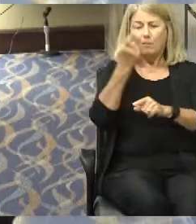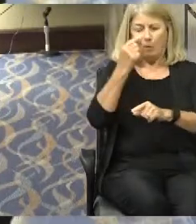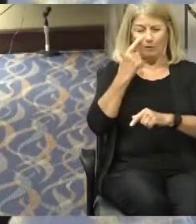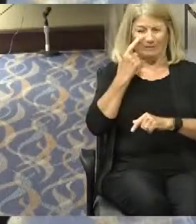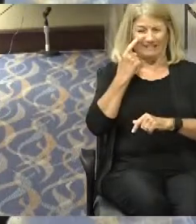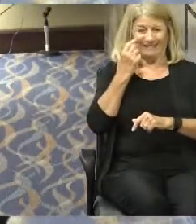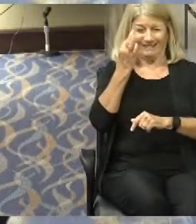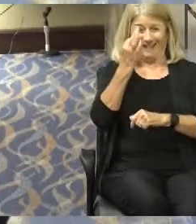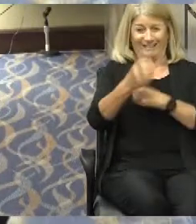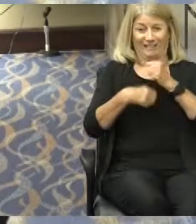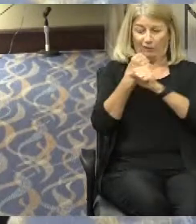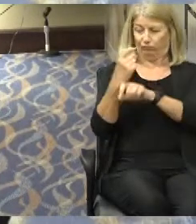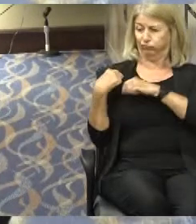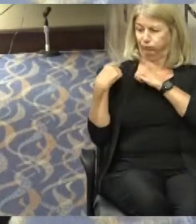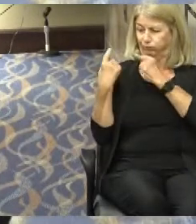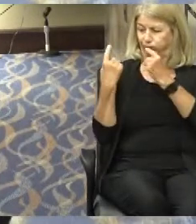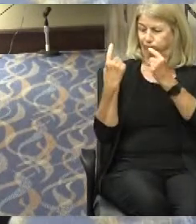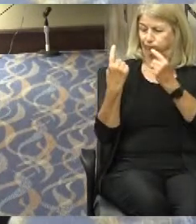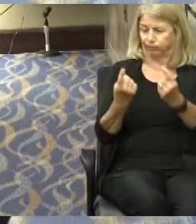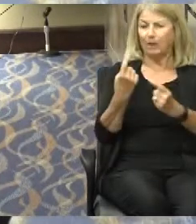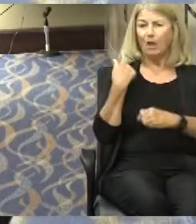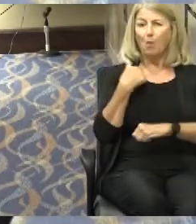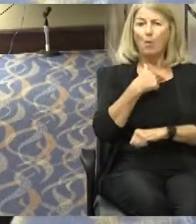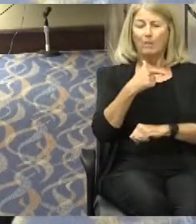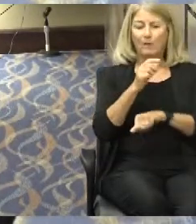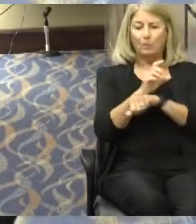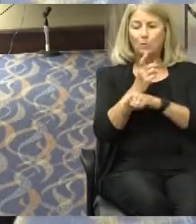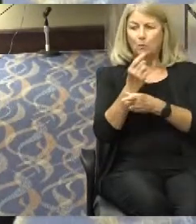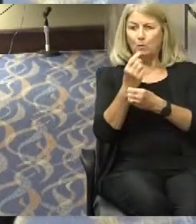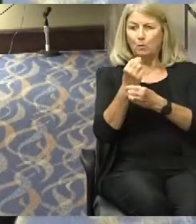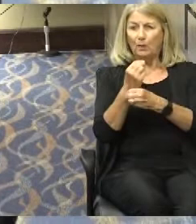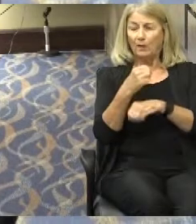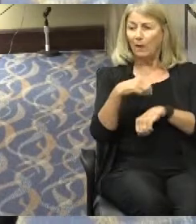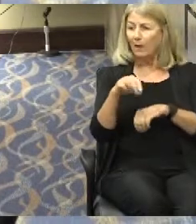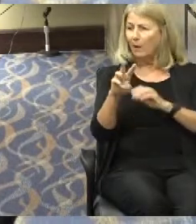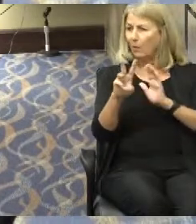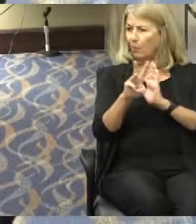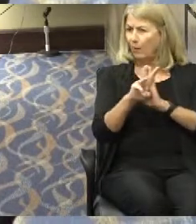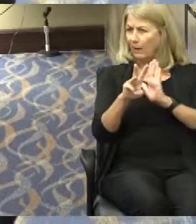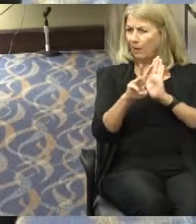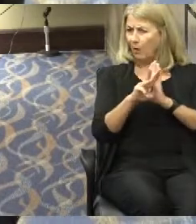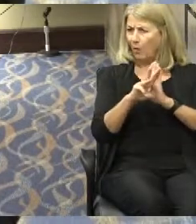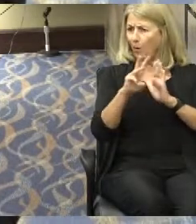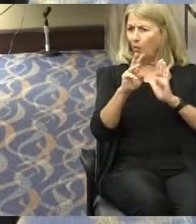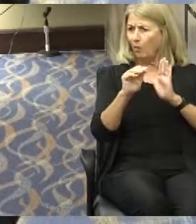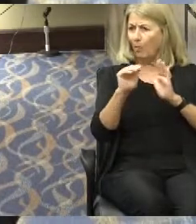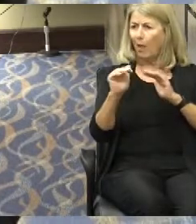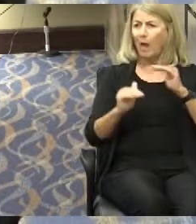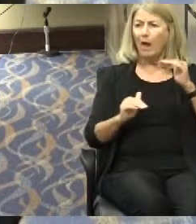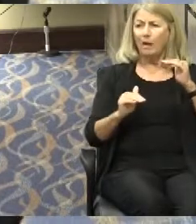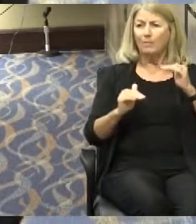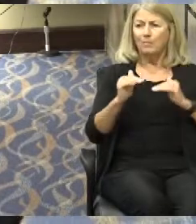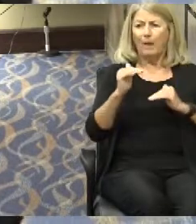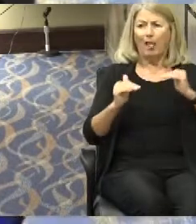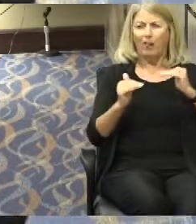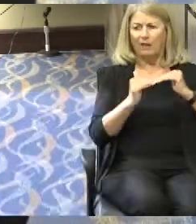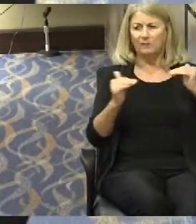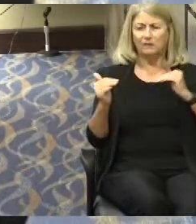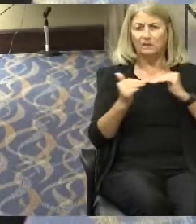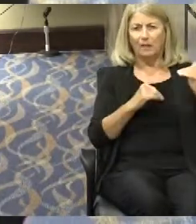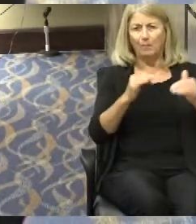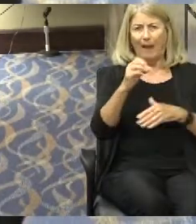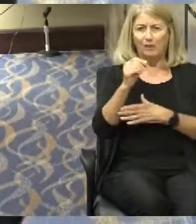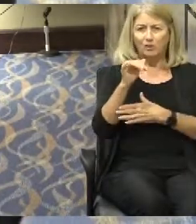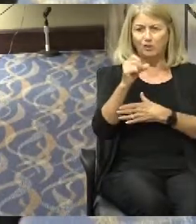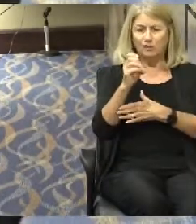years, maybe 10, we have been doing Waco Battle of the Badges. And comes at a very important time